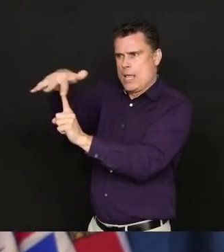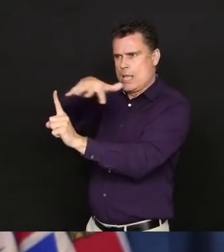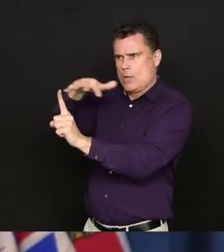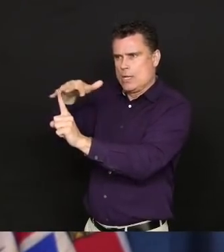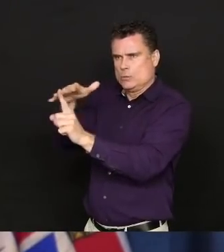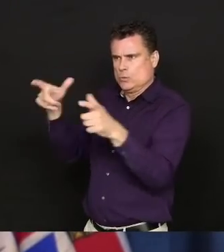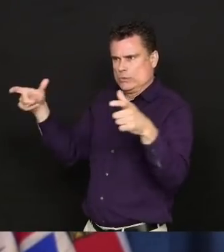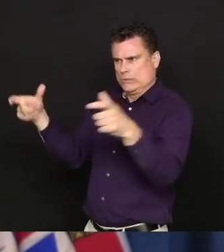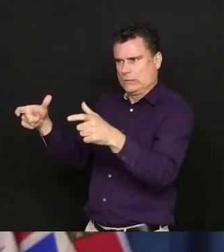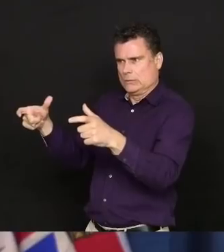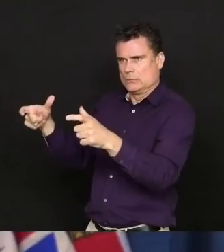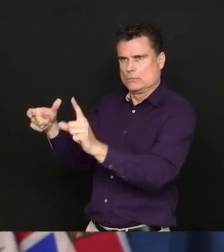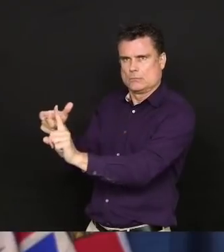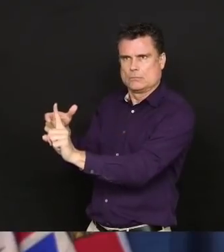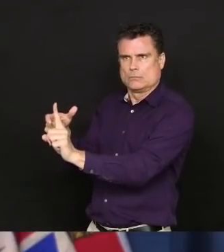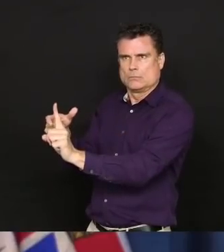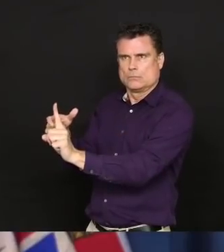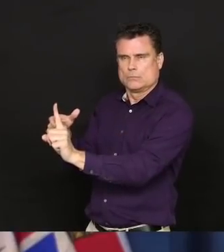question is from